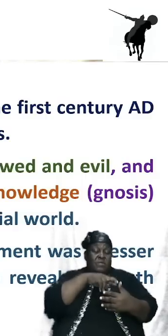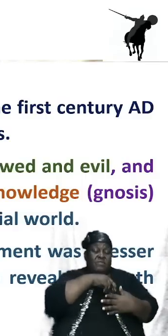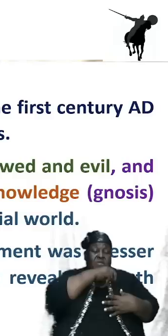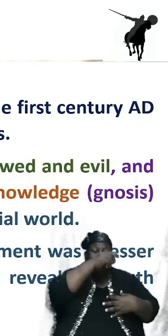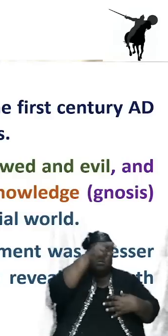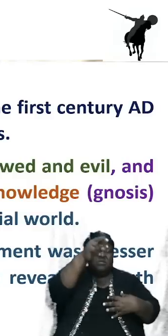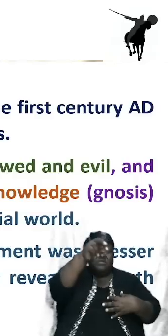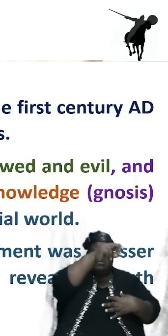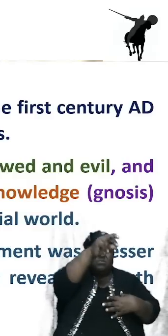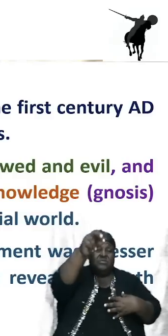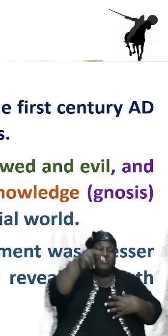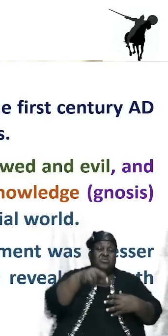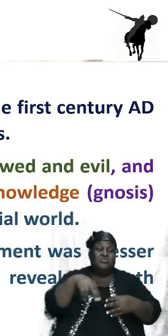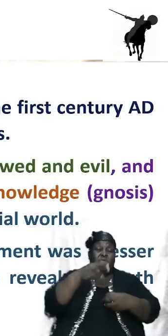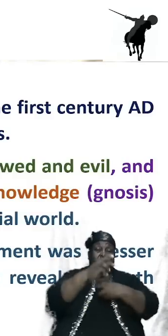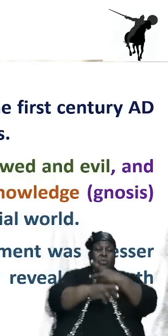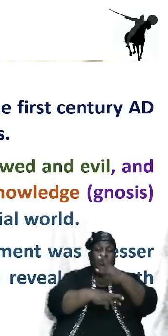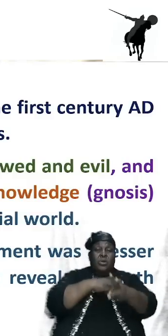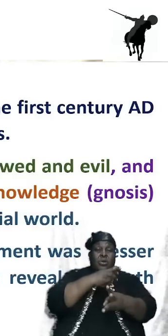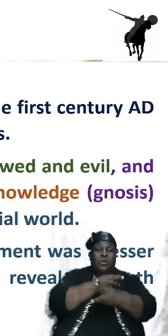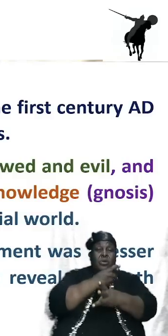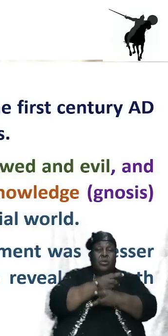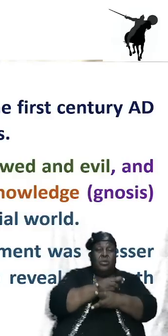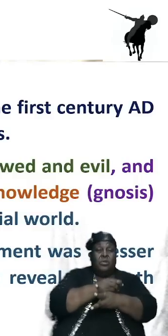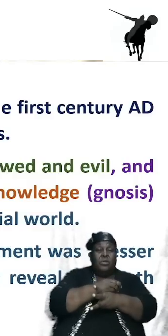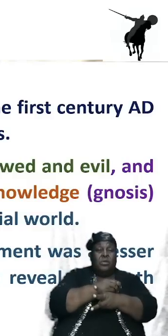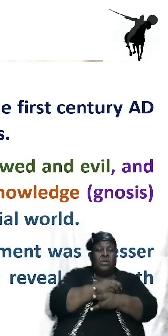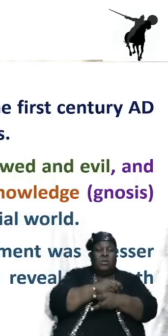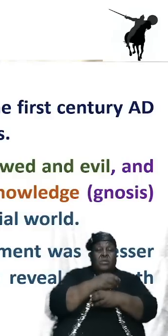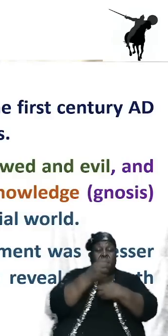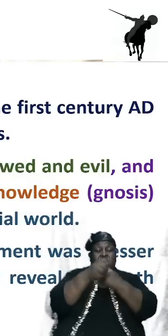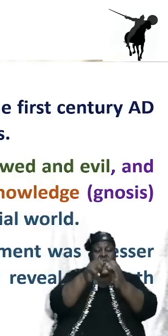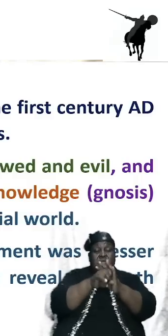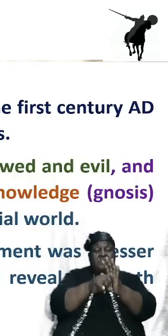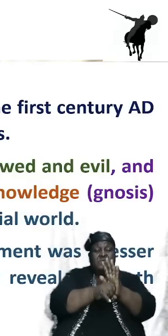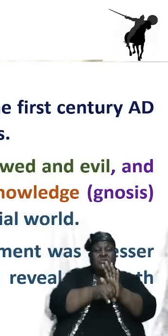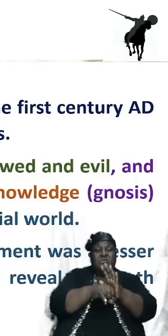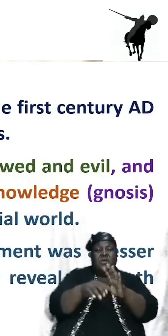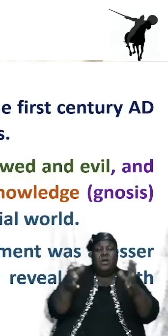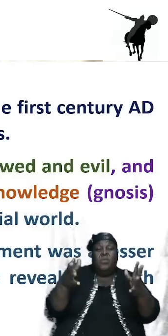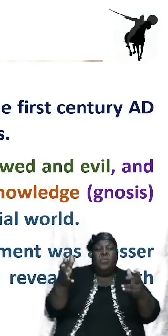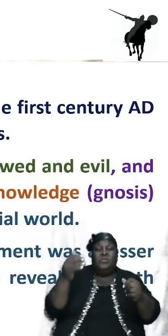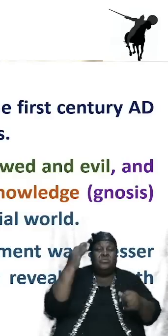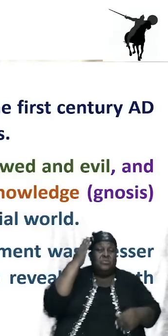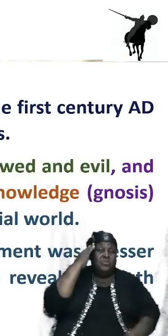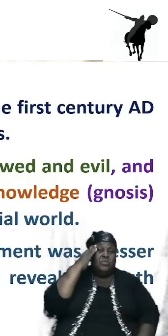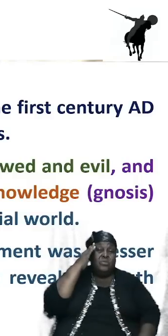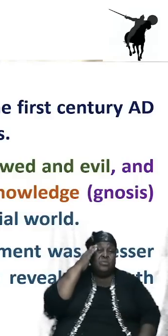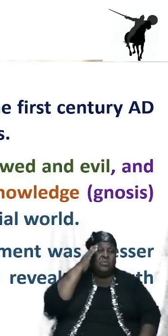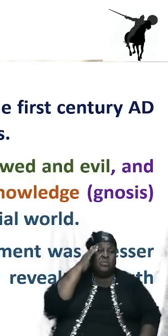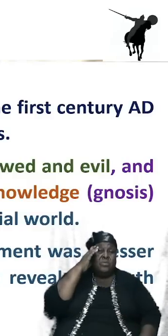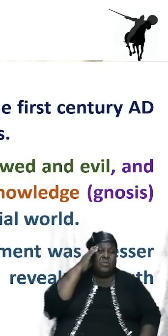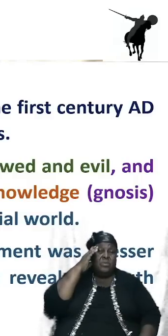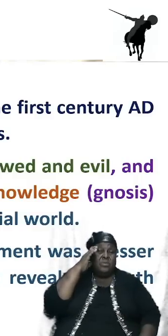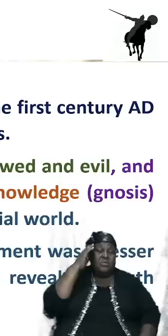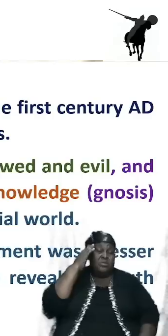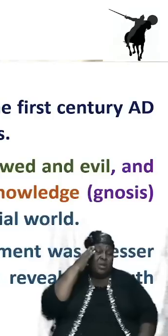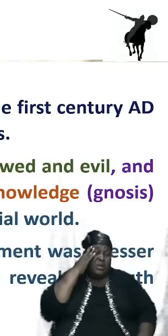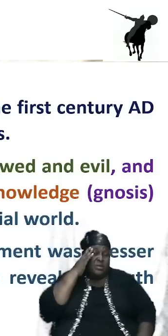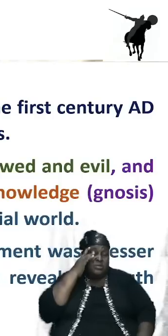And therefore, our salvation is based on what we know. So, Gnosticism, knowledge.